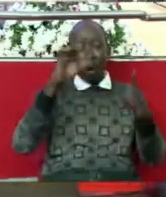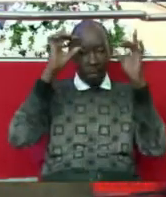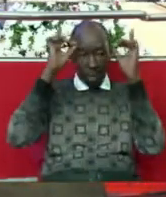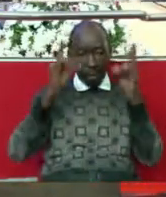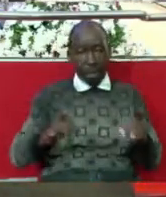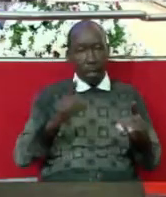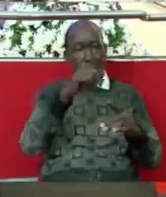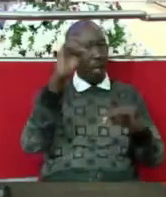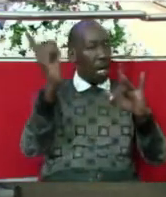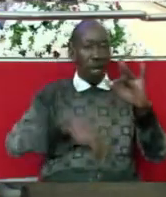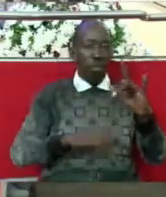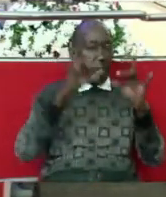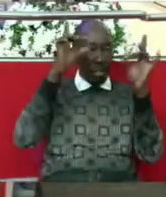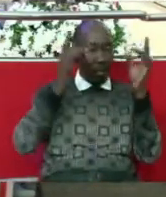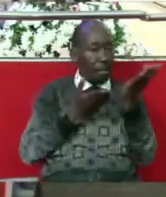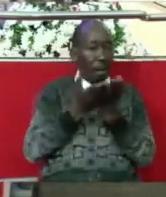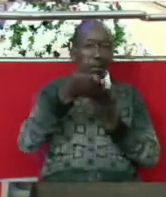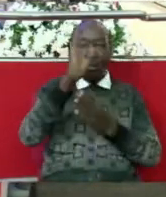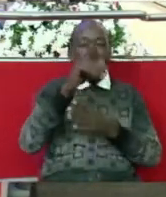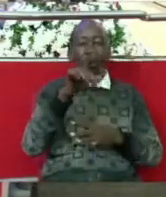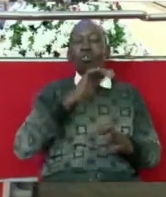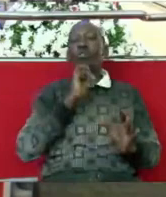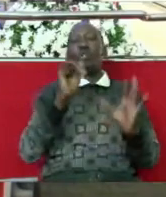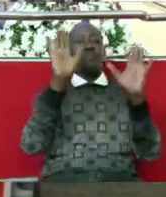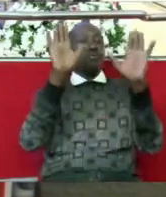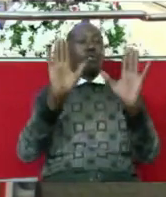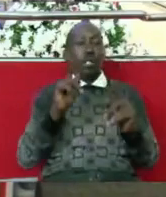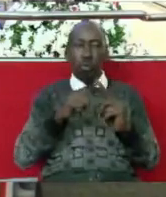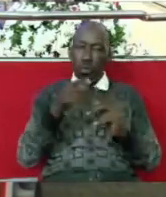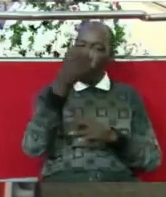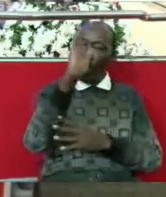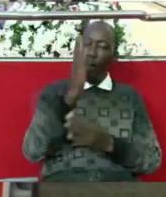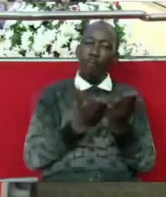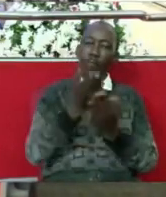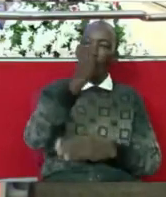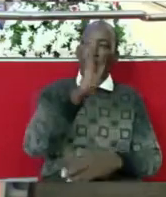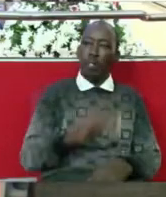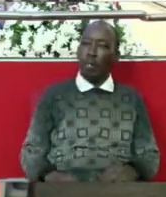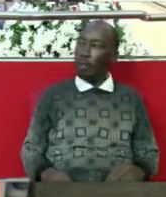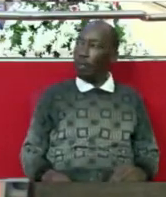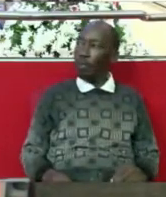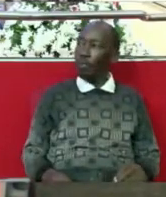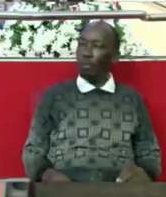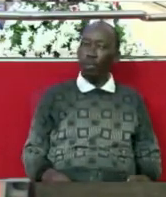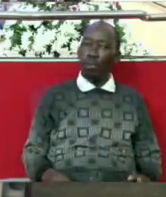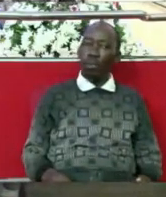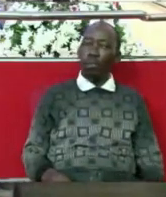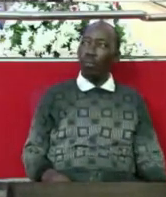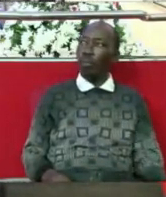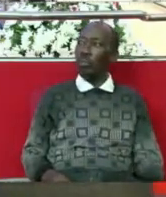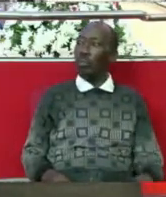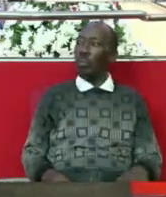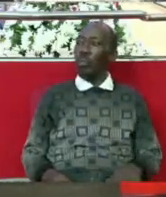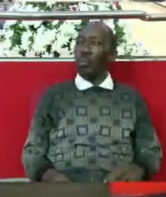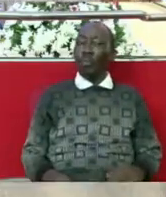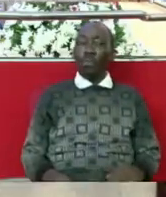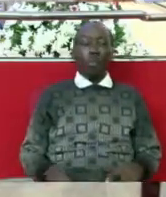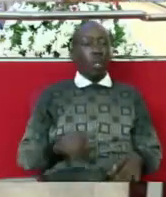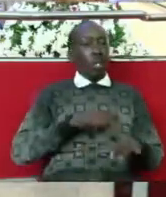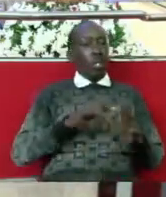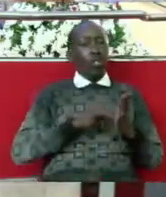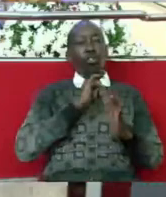you cannot serve him. It is not prestigious to serve him. Lakini umeamua ya kwamba si kitu cha chahadhi kuweza kumtumikia. It is